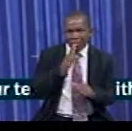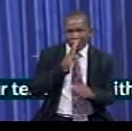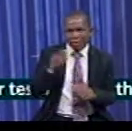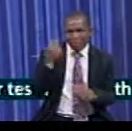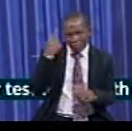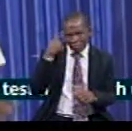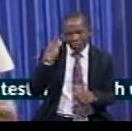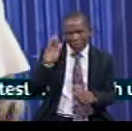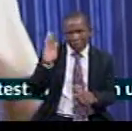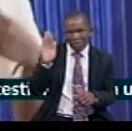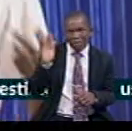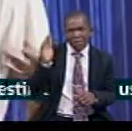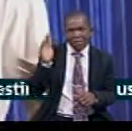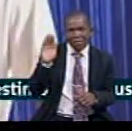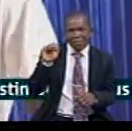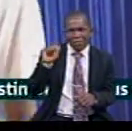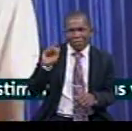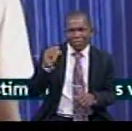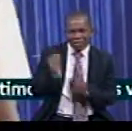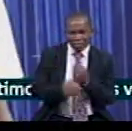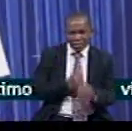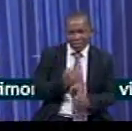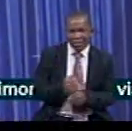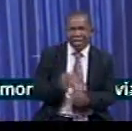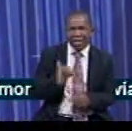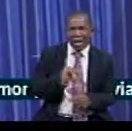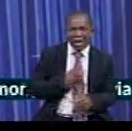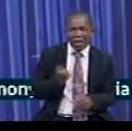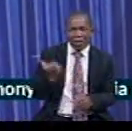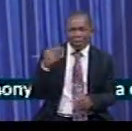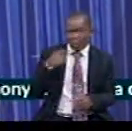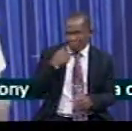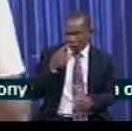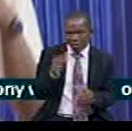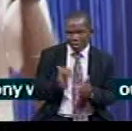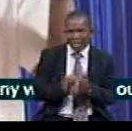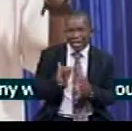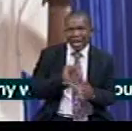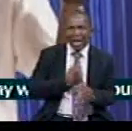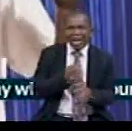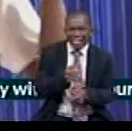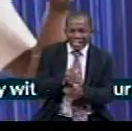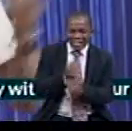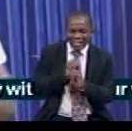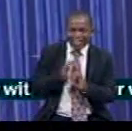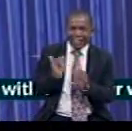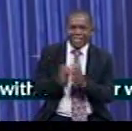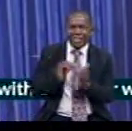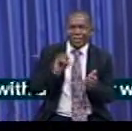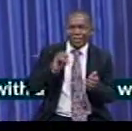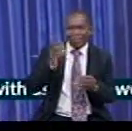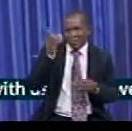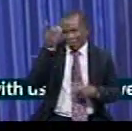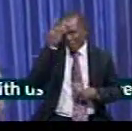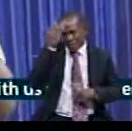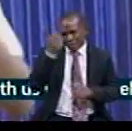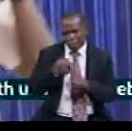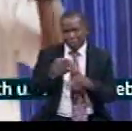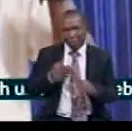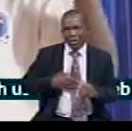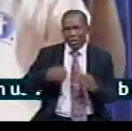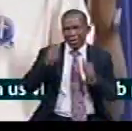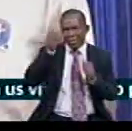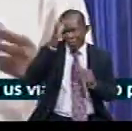I inherited the power from my father. I've been suffering from it. I took different kind of medicines. They said